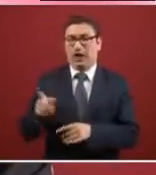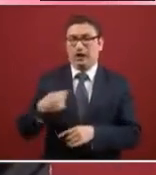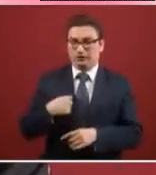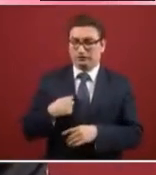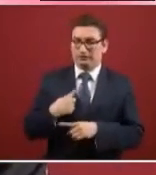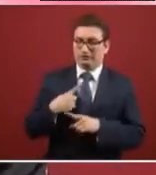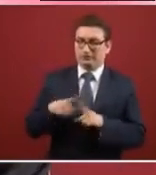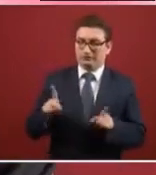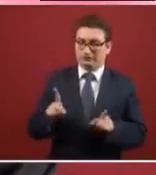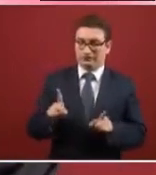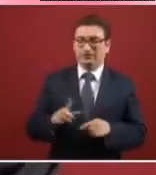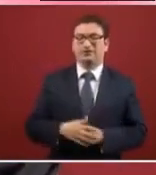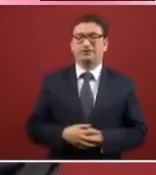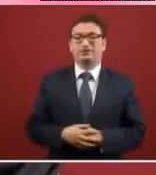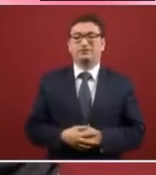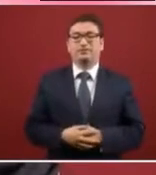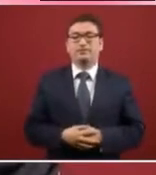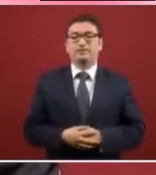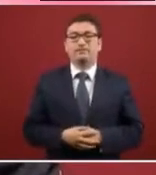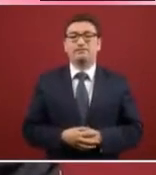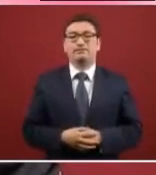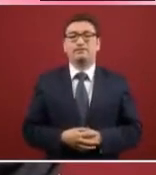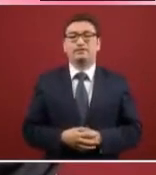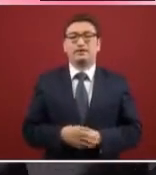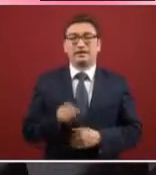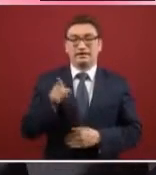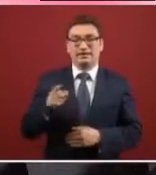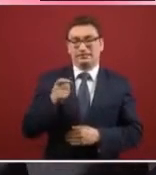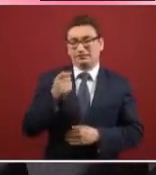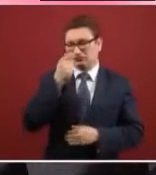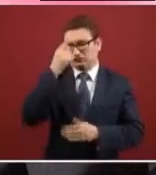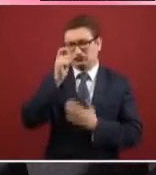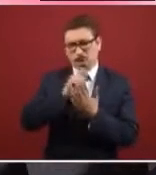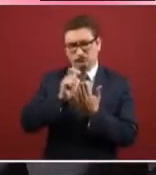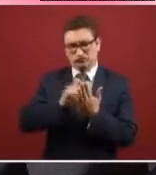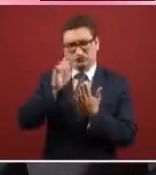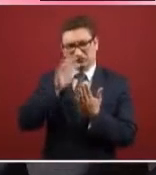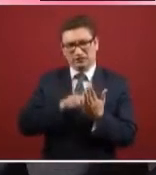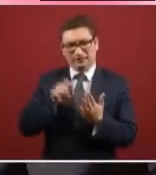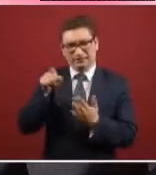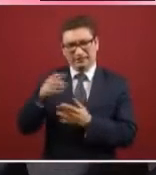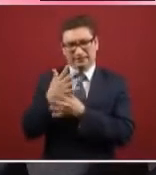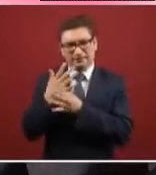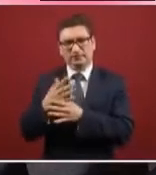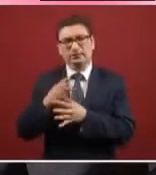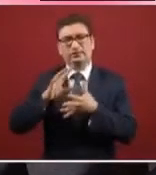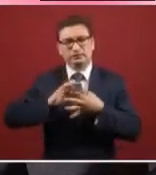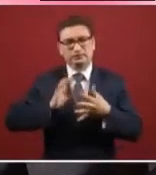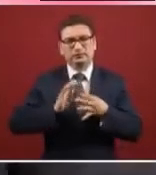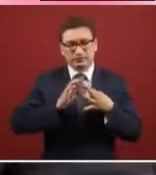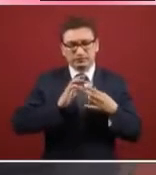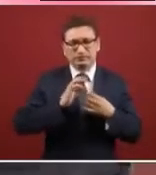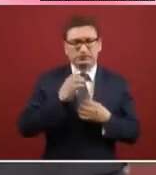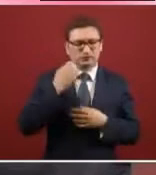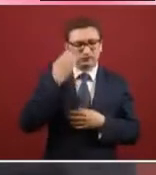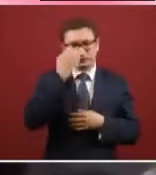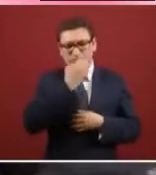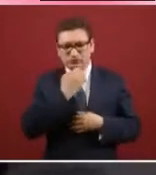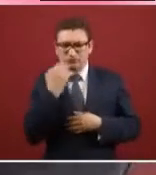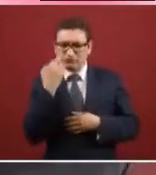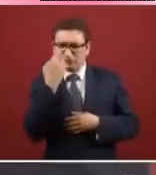that. Él hace un buen análisis. He makes a good analysis of the reason